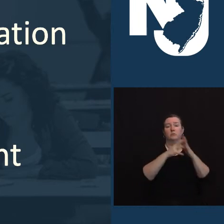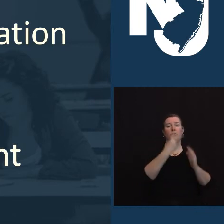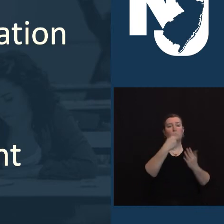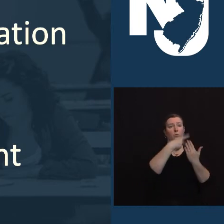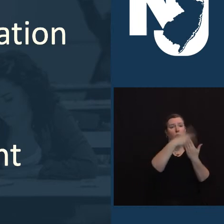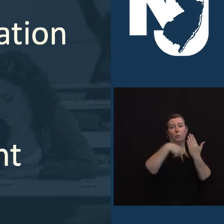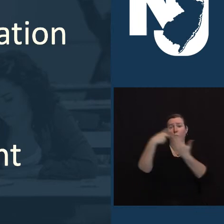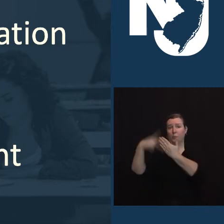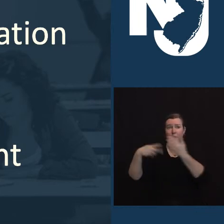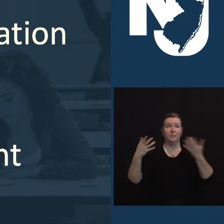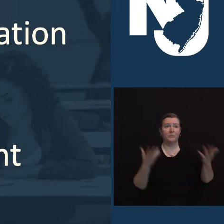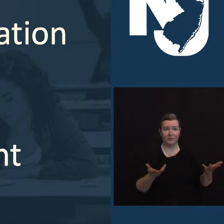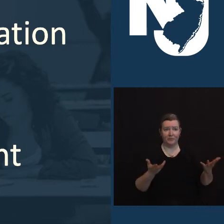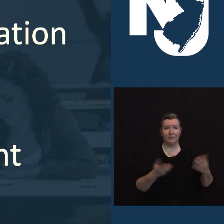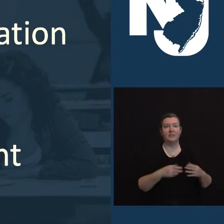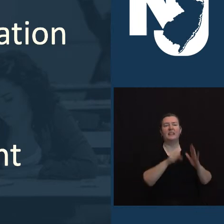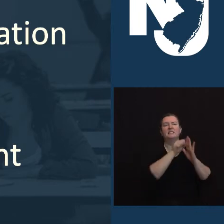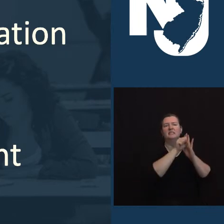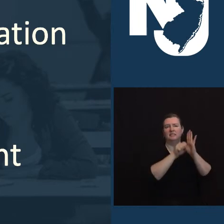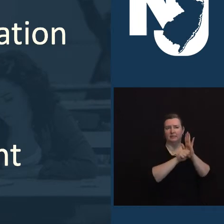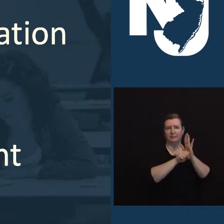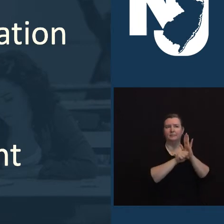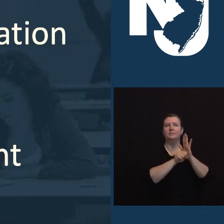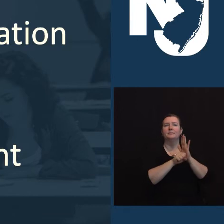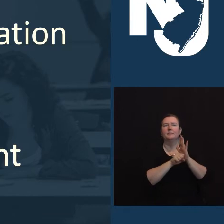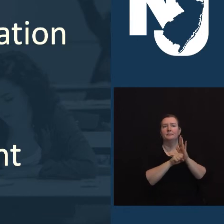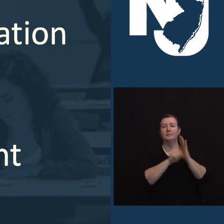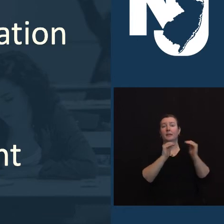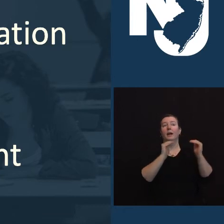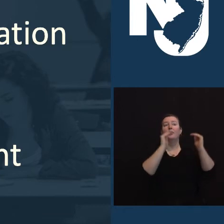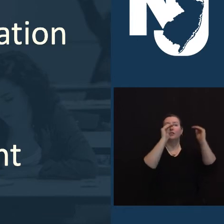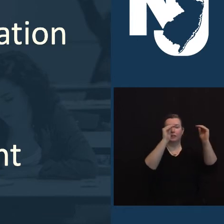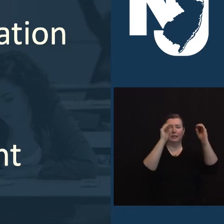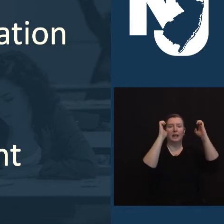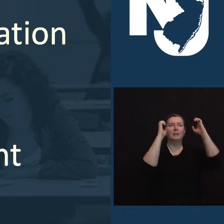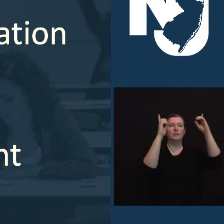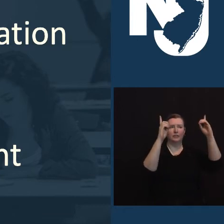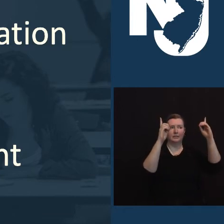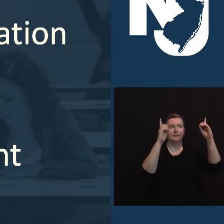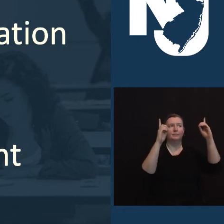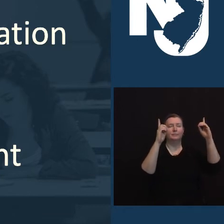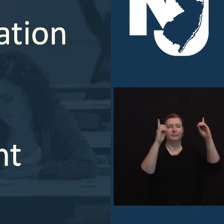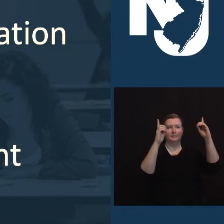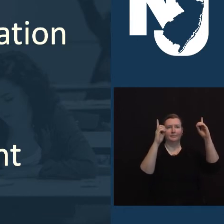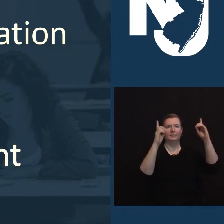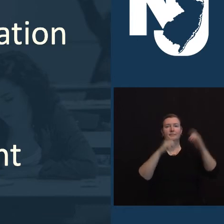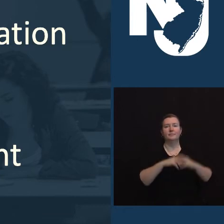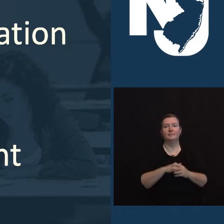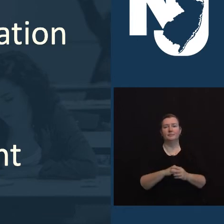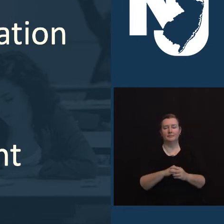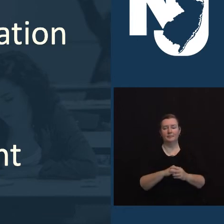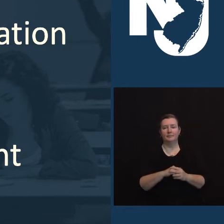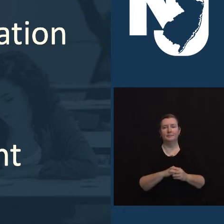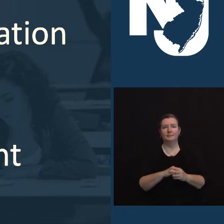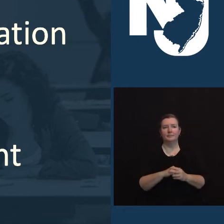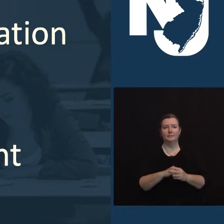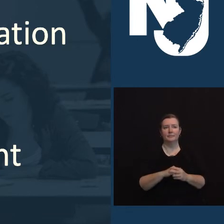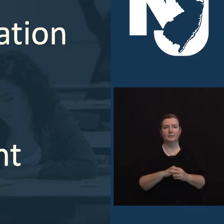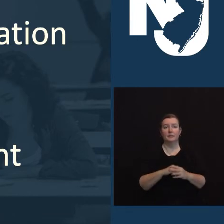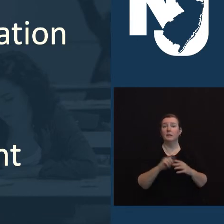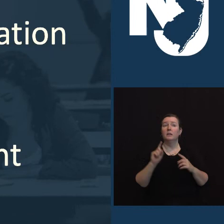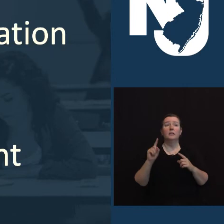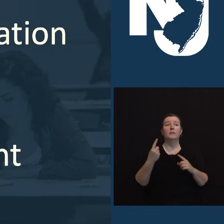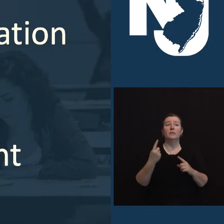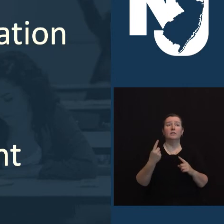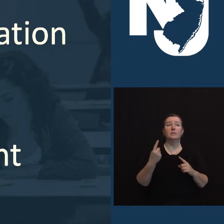for higher education are not undermined by the pandemic. First, Brian and Diana and team are standing up a new